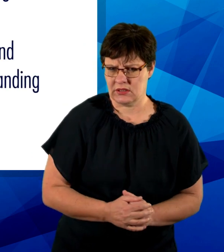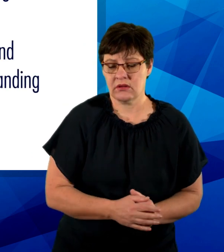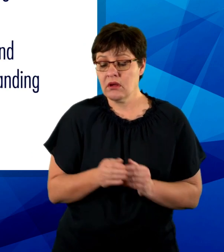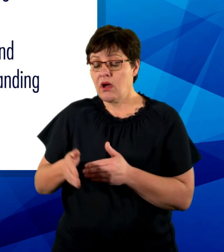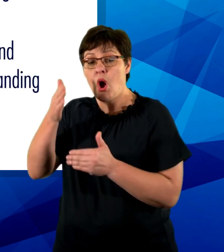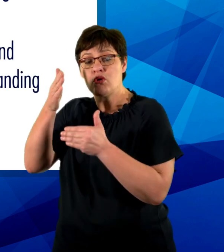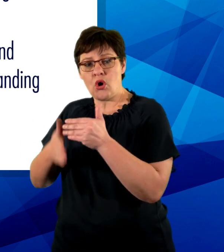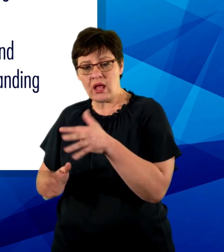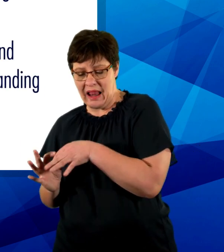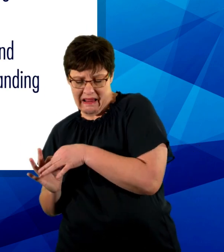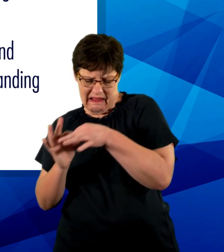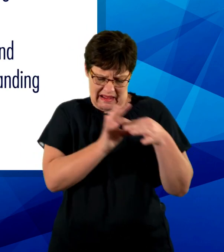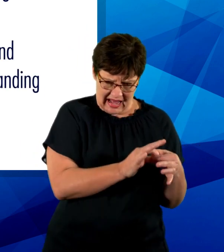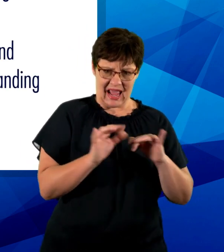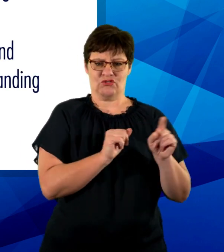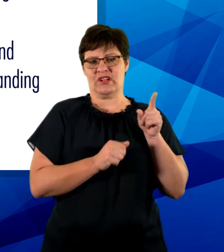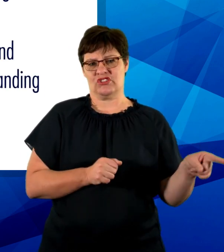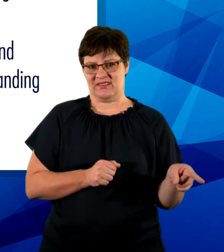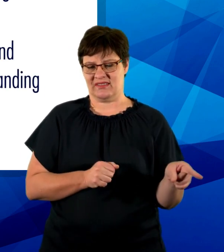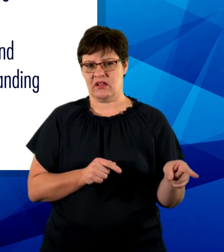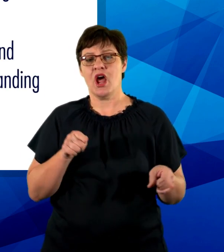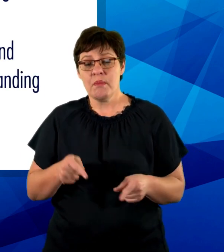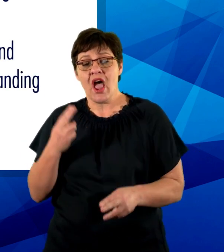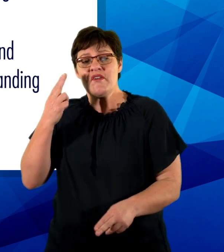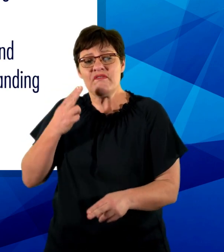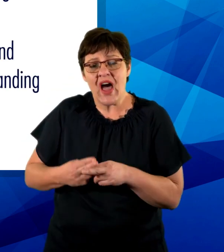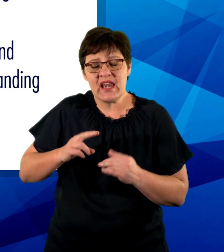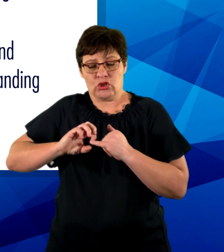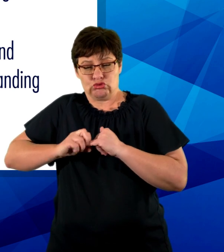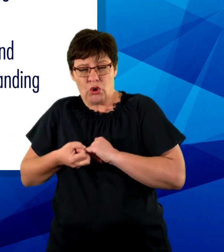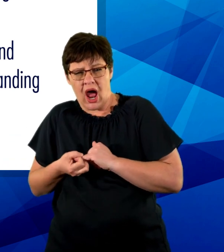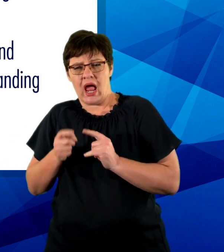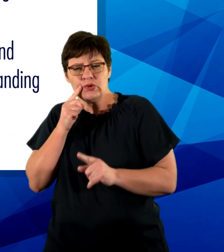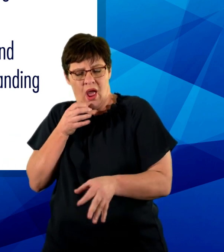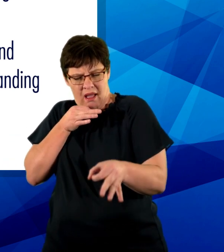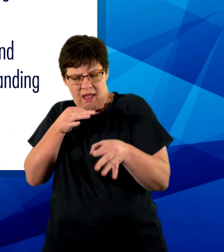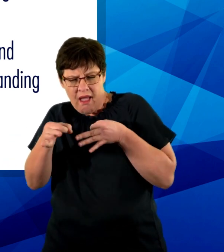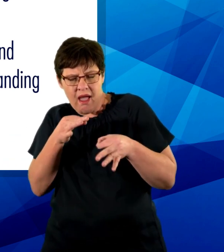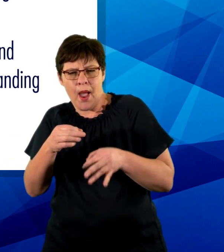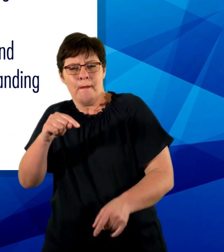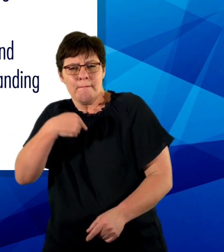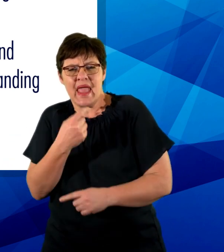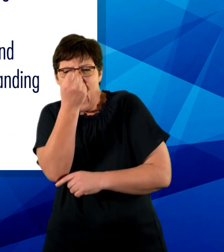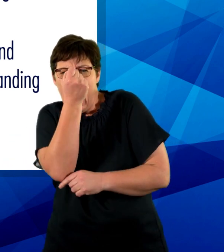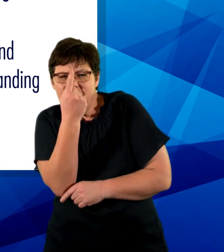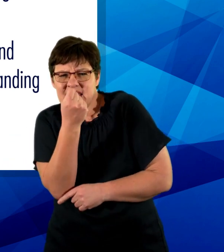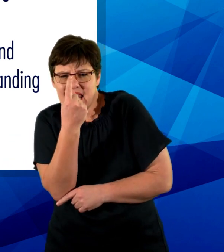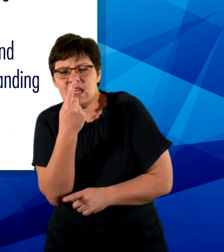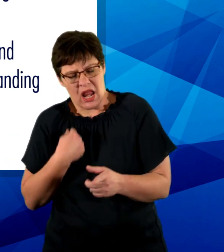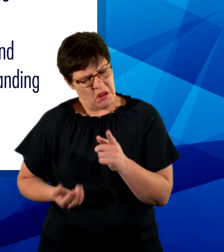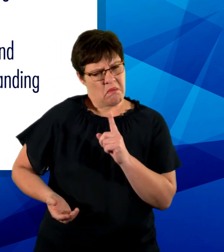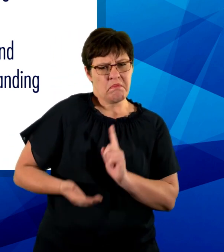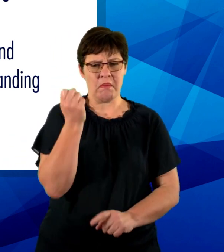is inseparably linked to the introduction and your final attempt to provide evidence of your understanding and mastery